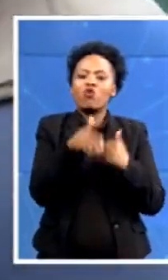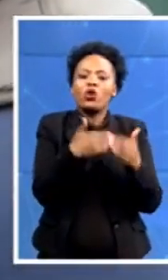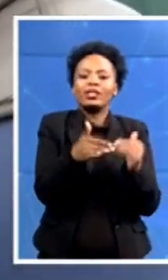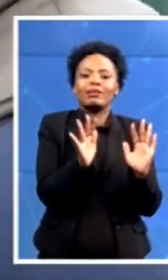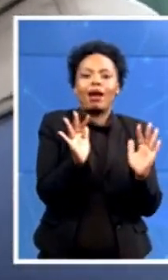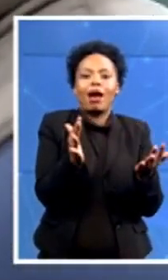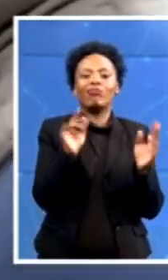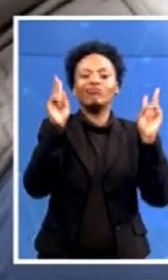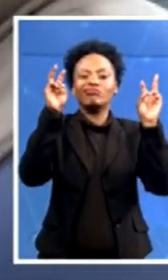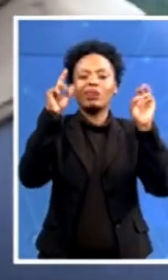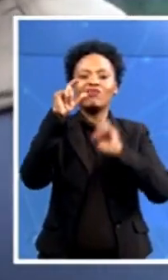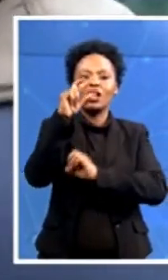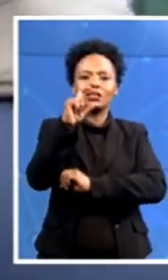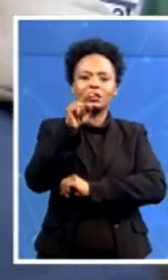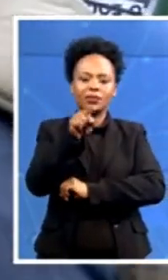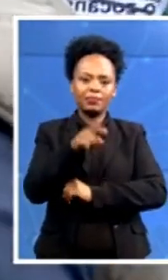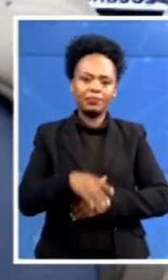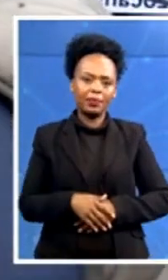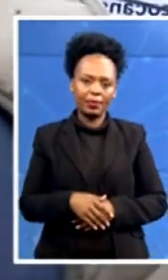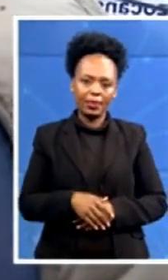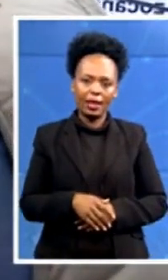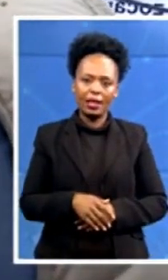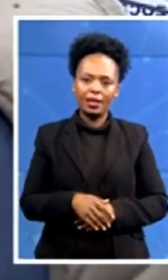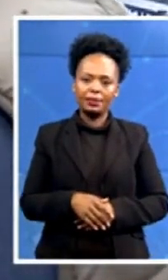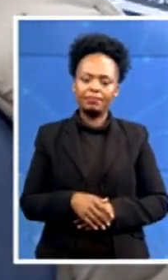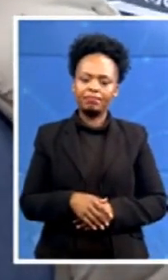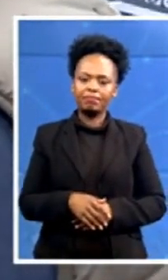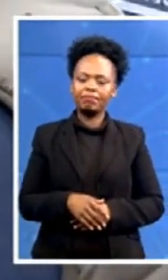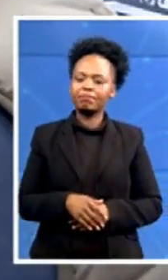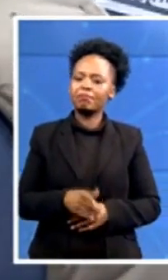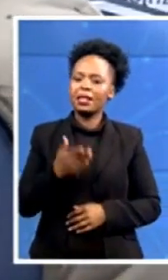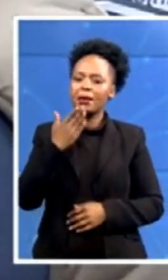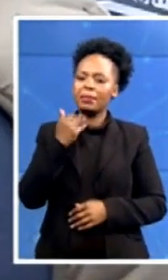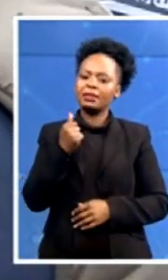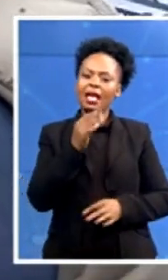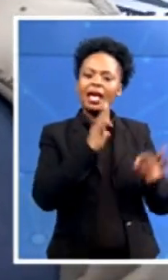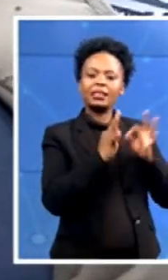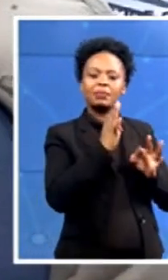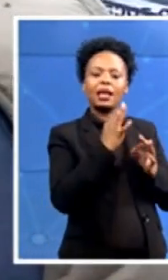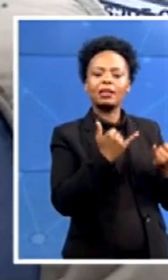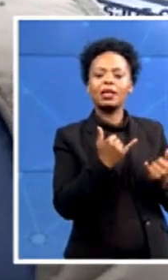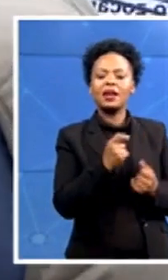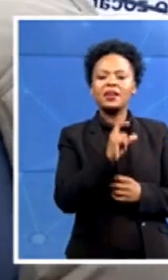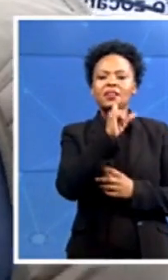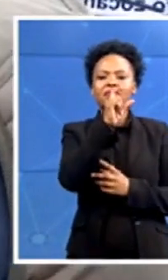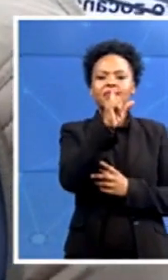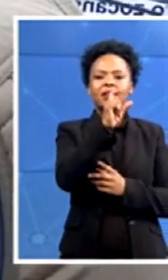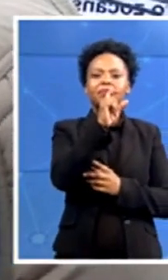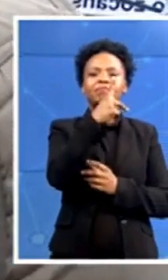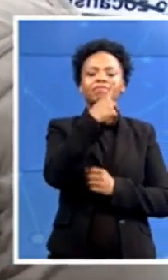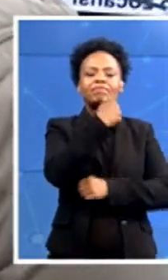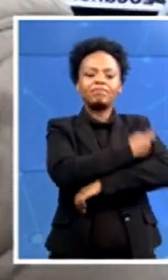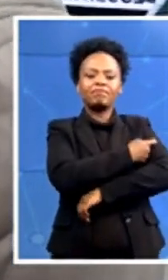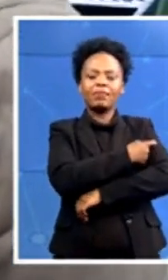vaccination program in South Africa. What can you tell us? Well, the vaccination program is really moving